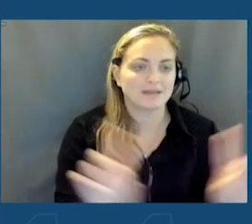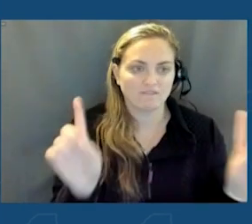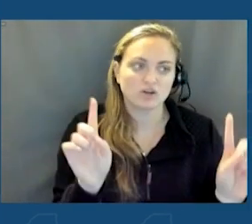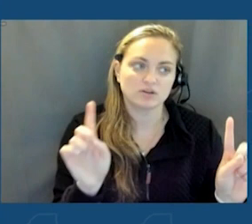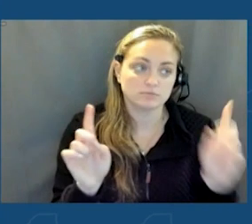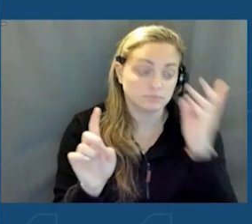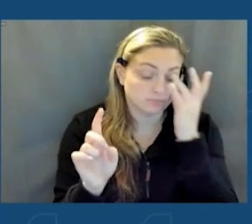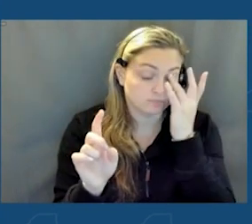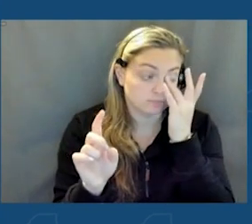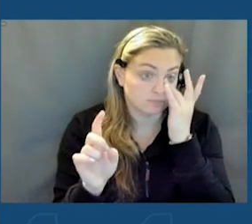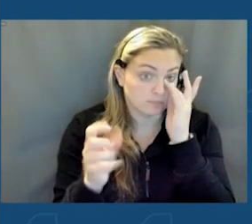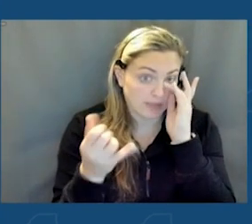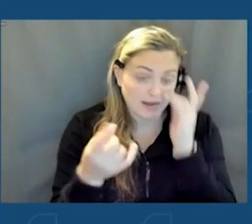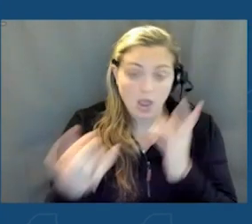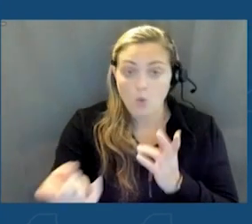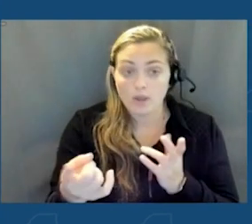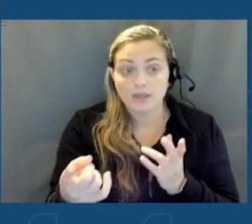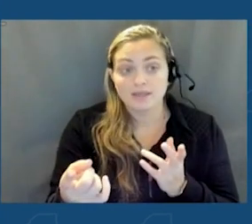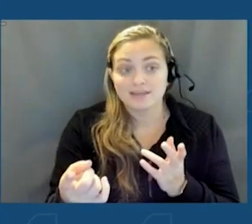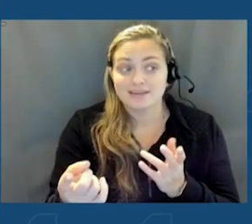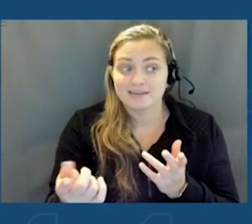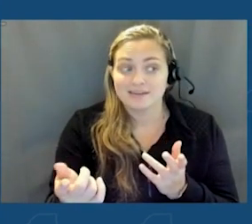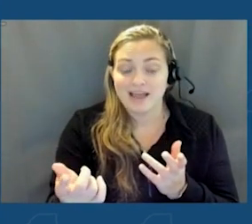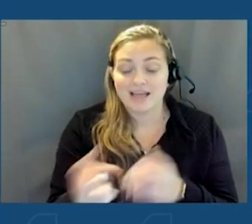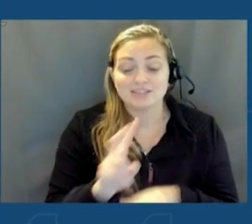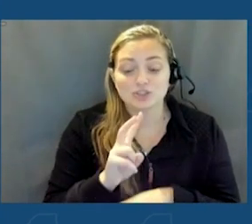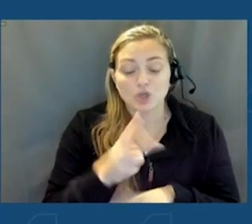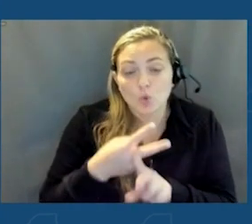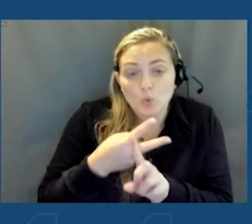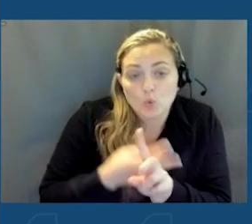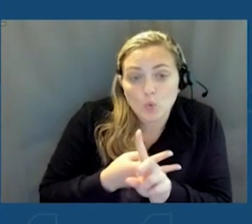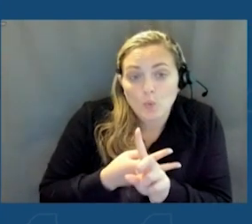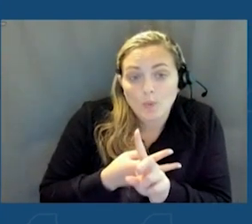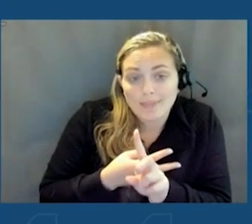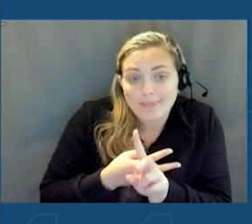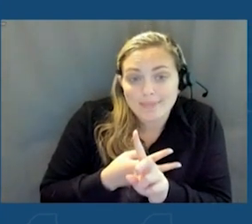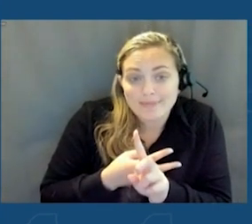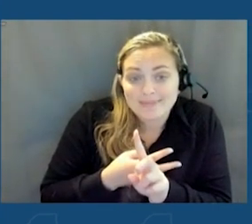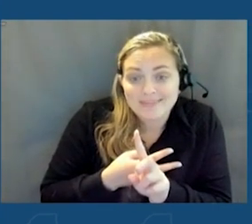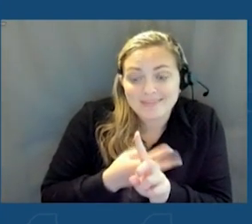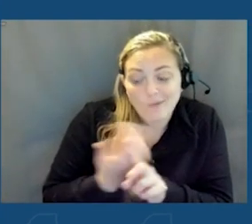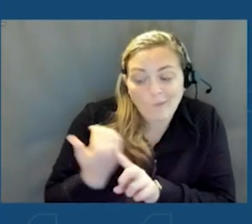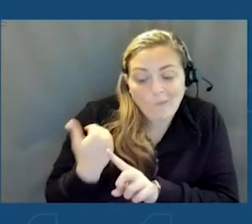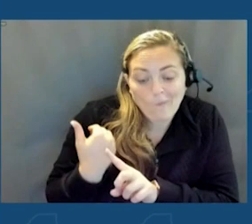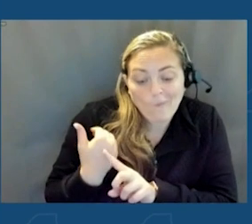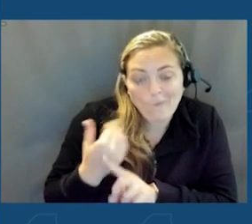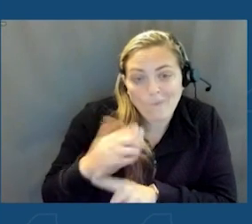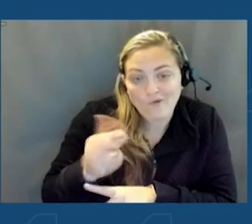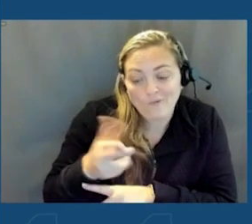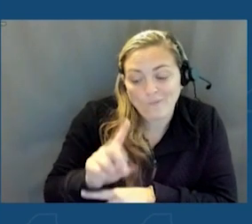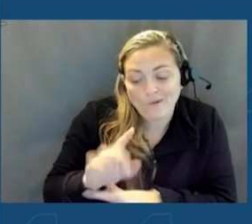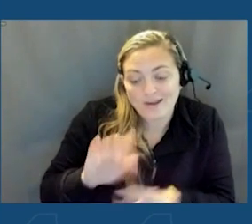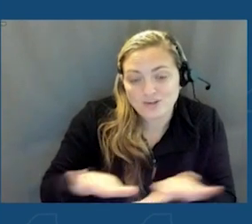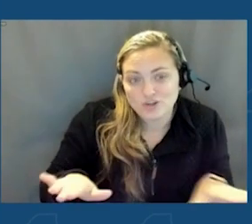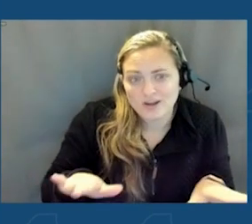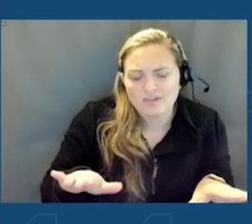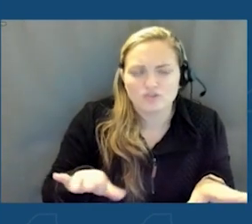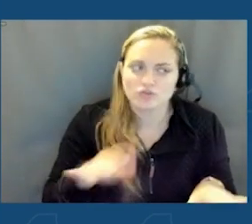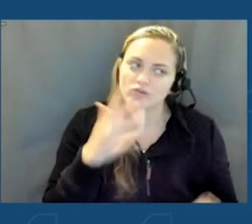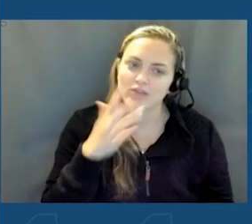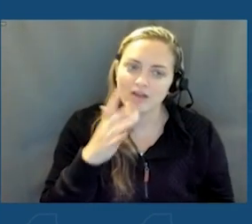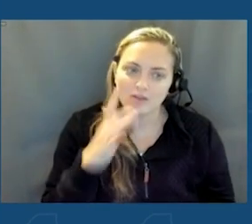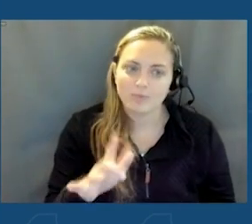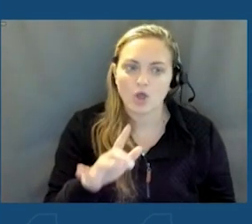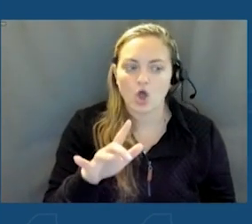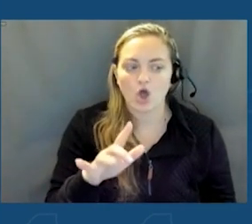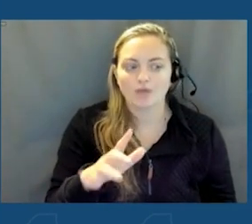now has presented us with now a 2-month-old grandchild. So they are fortunate to be on paternal leave and maternity leave